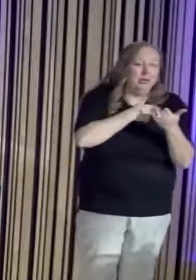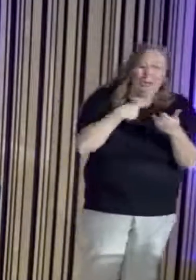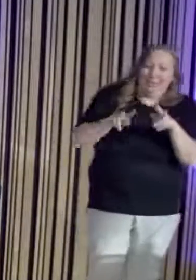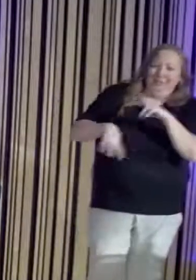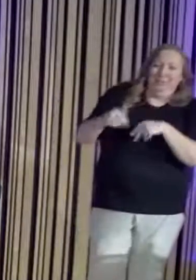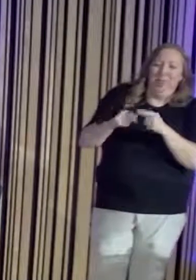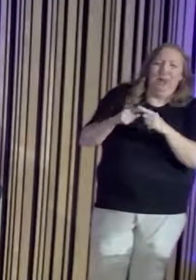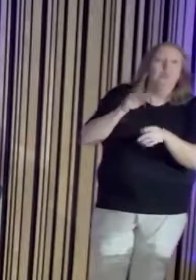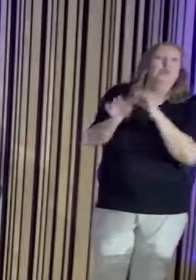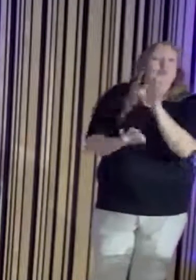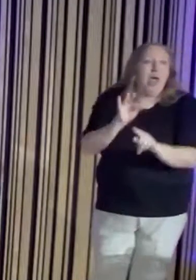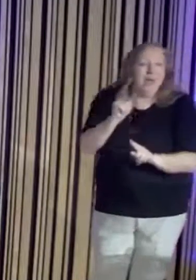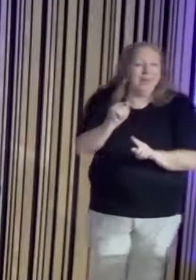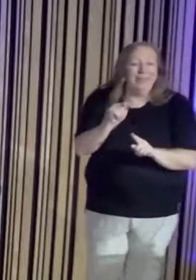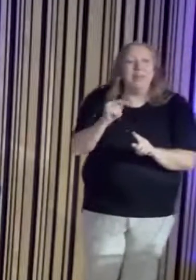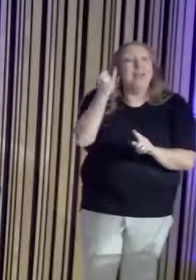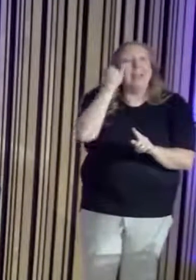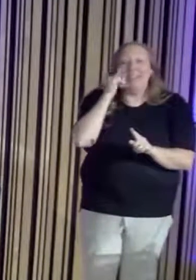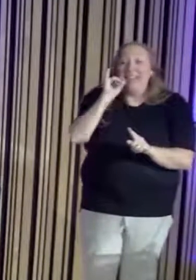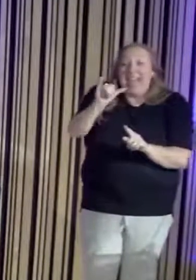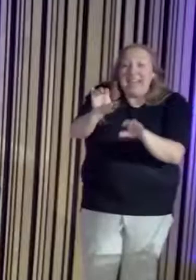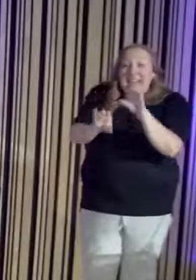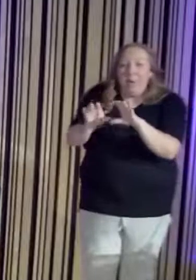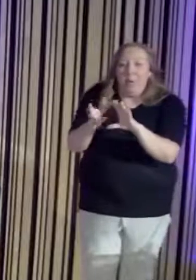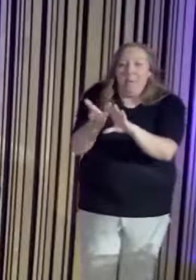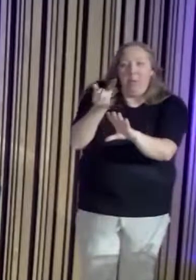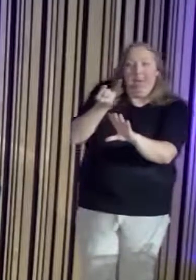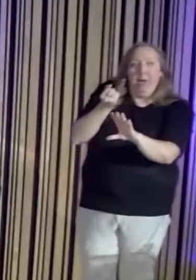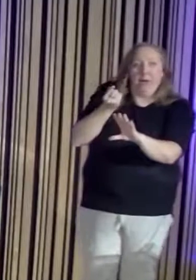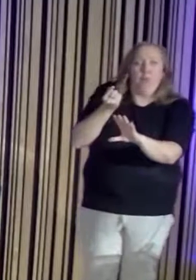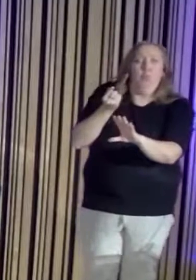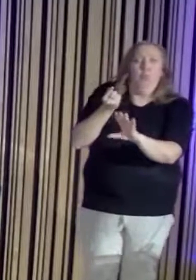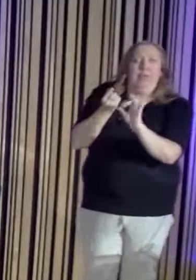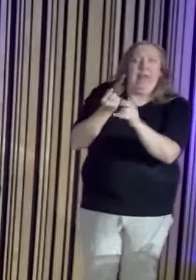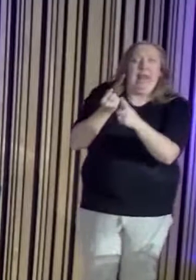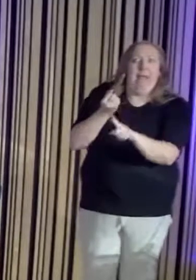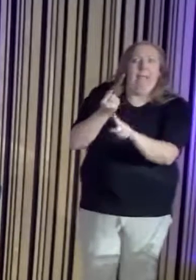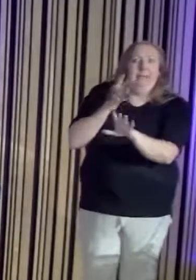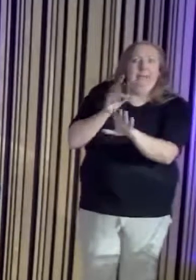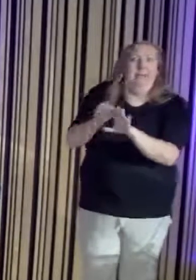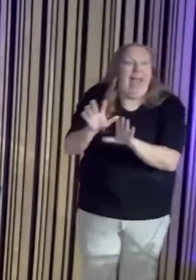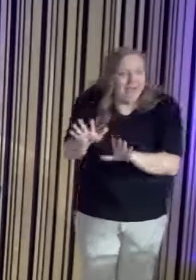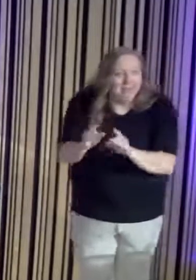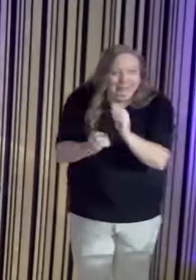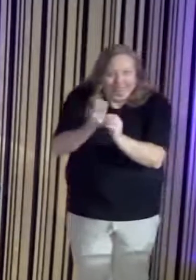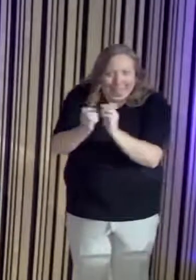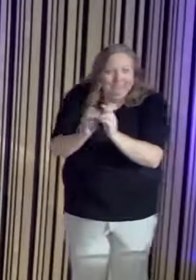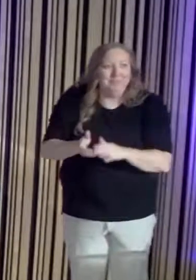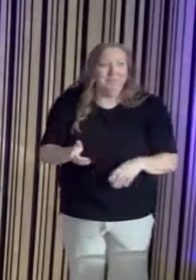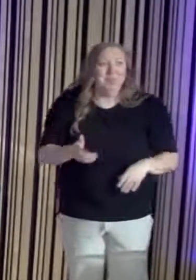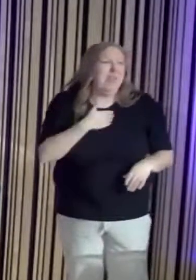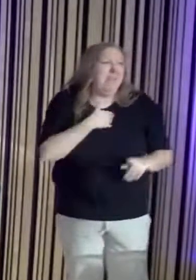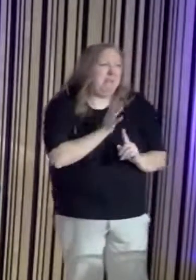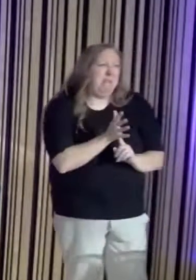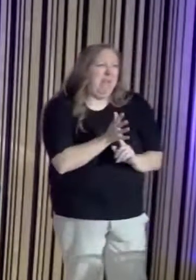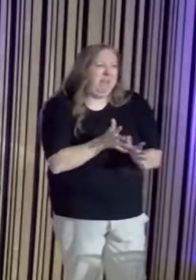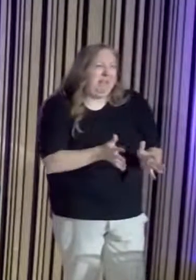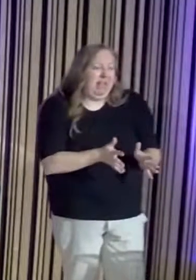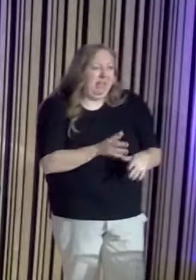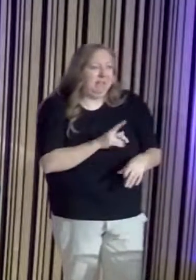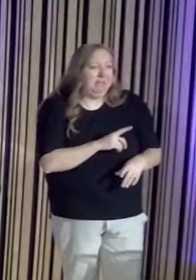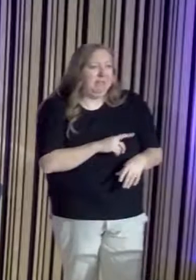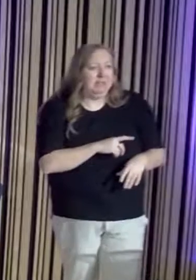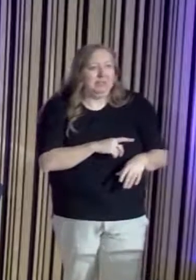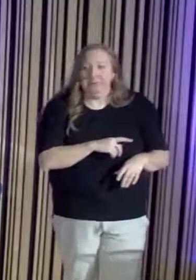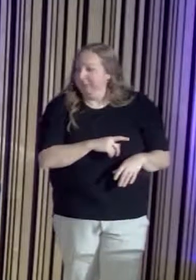happens. Yeah, I see your face. So let me, we don't have a lot of time left, about 5 minutes, but I